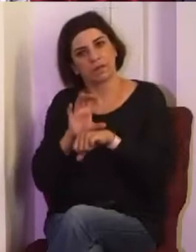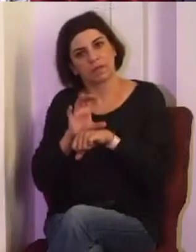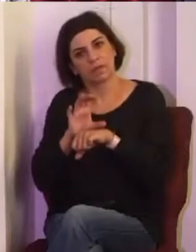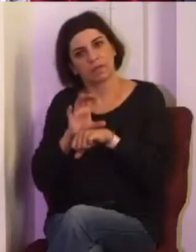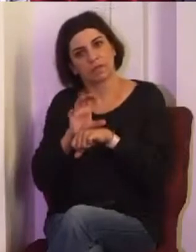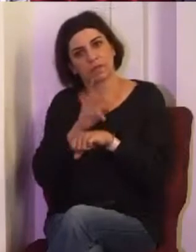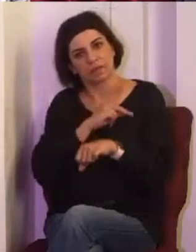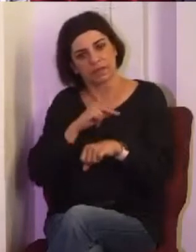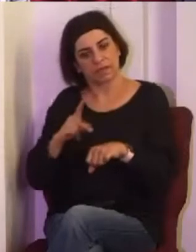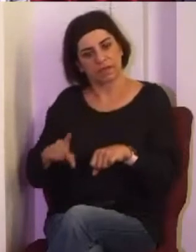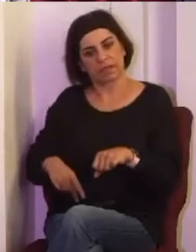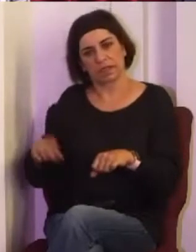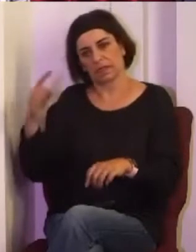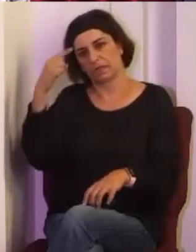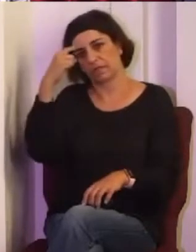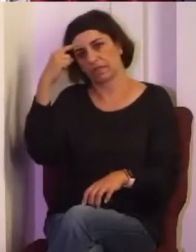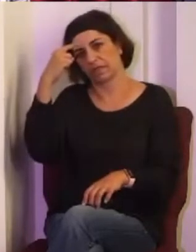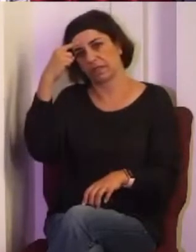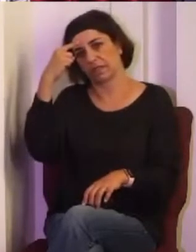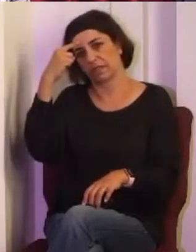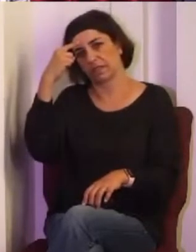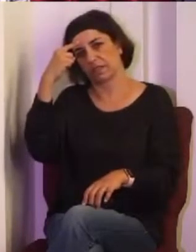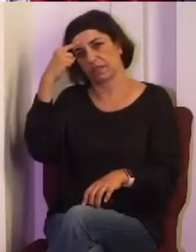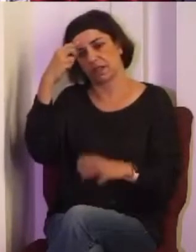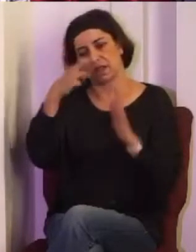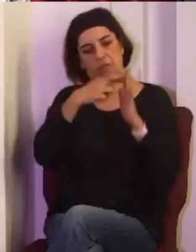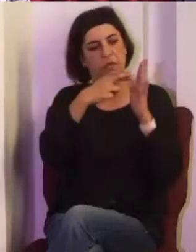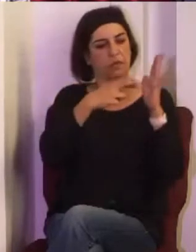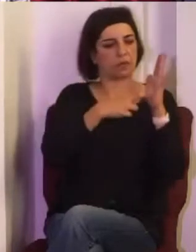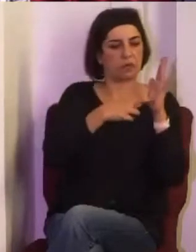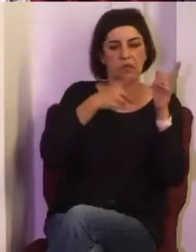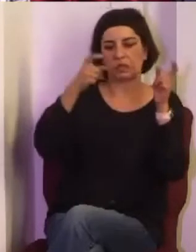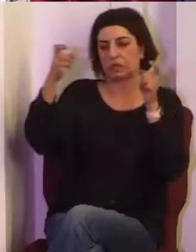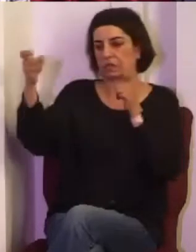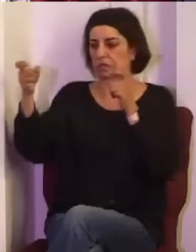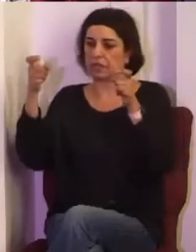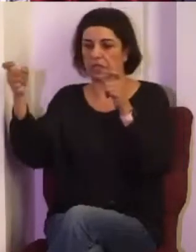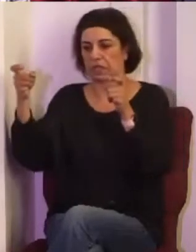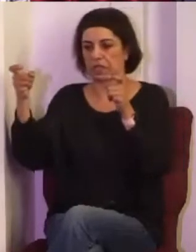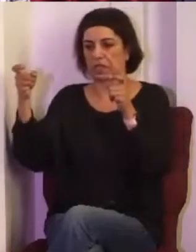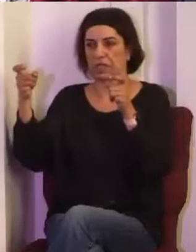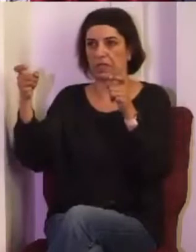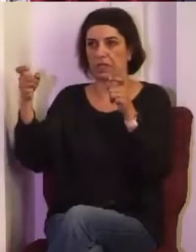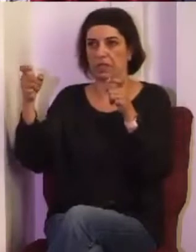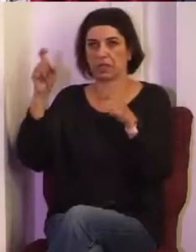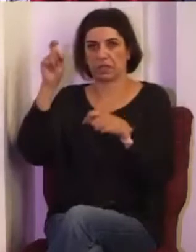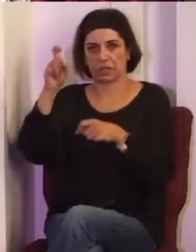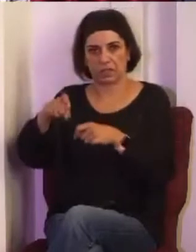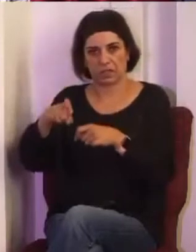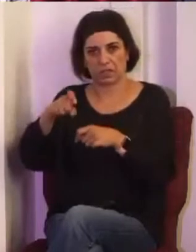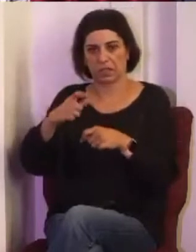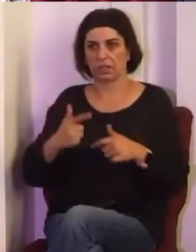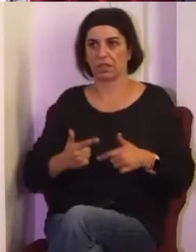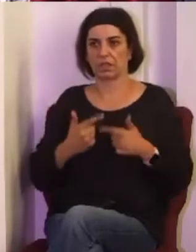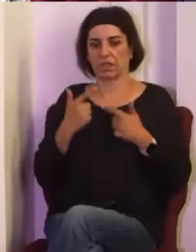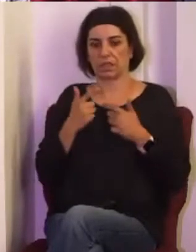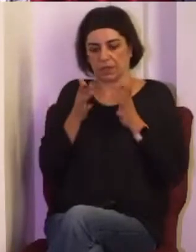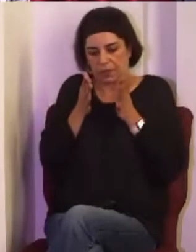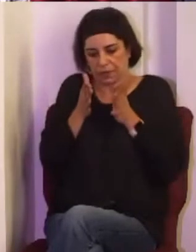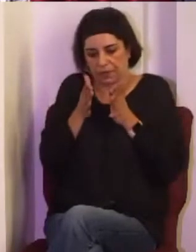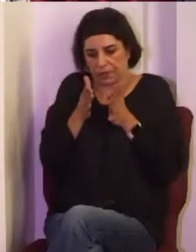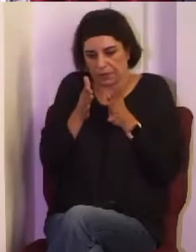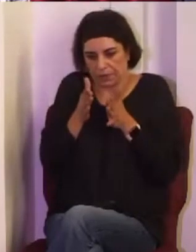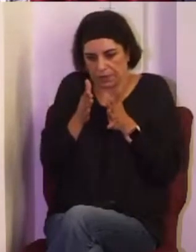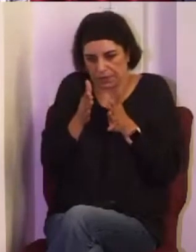mentality, that had the rules and the regulations, and you got to live in this little straight and narrow